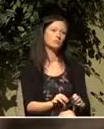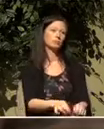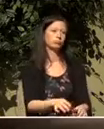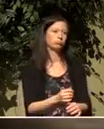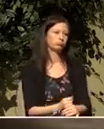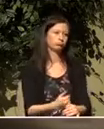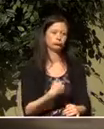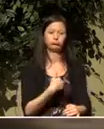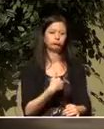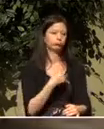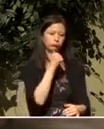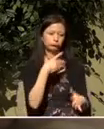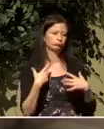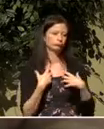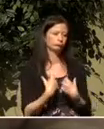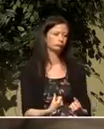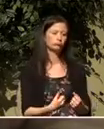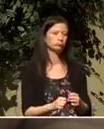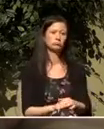Coward that I am.